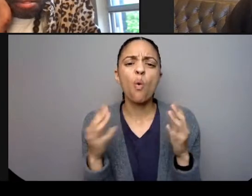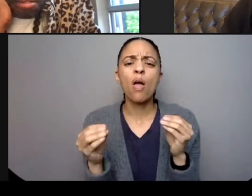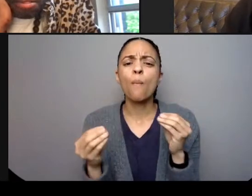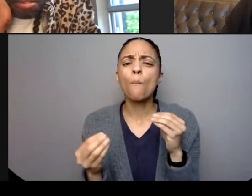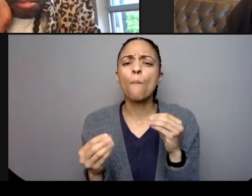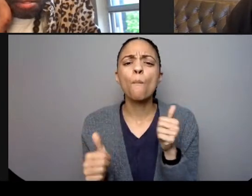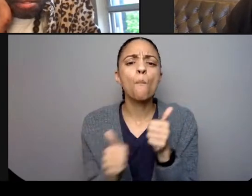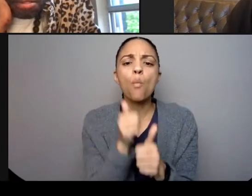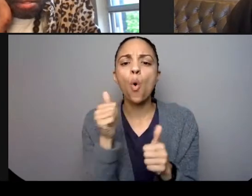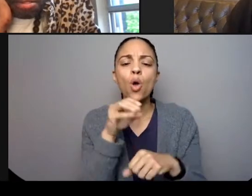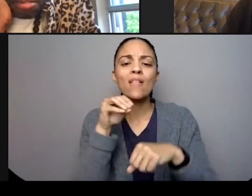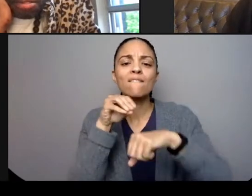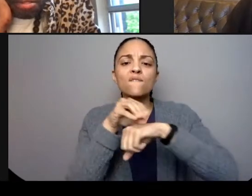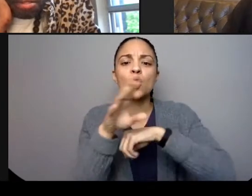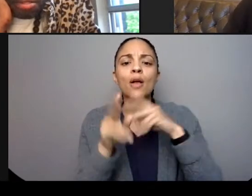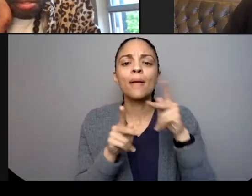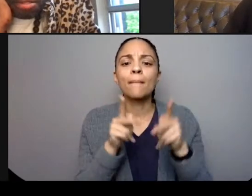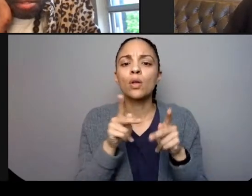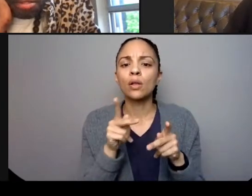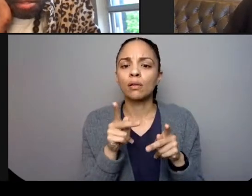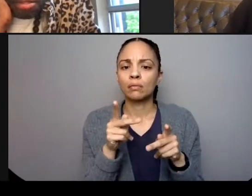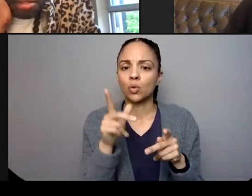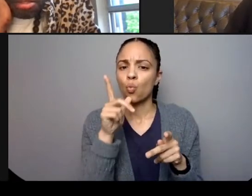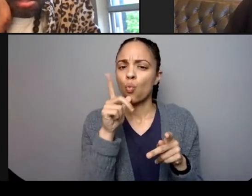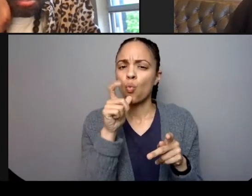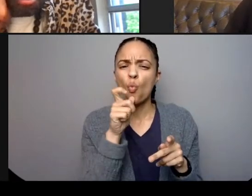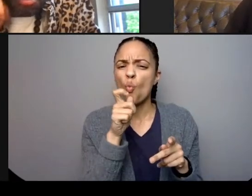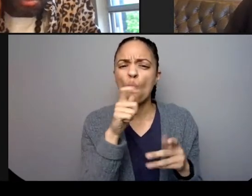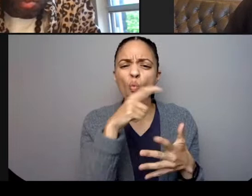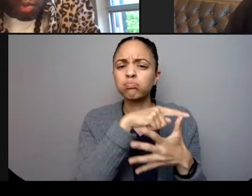that helped to shape your identity?